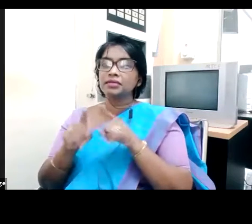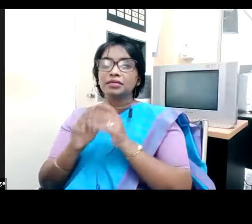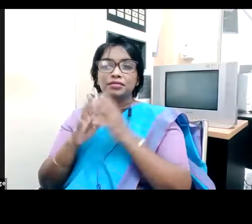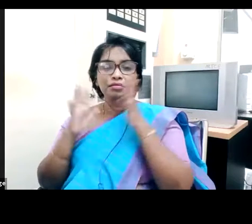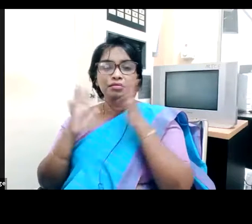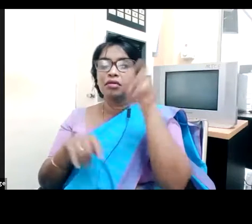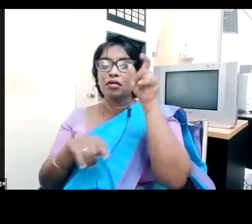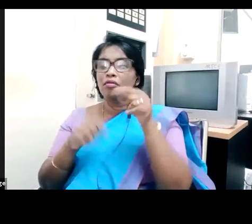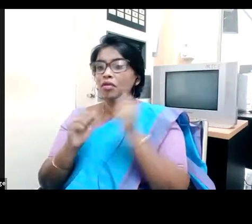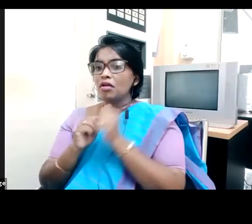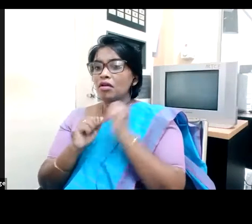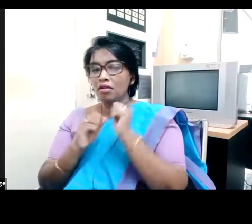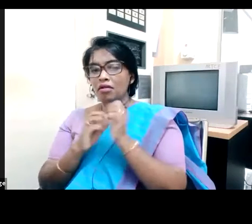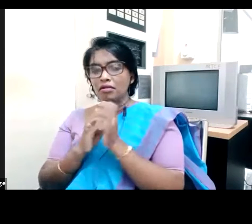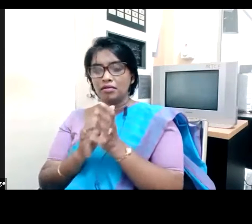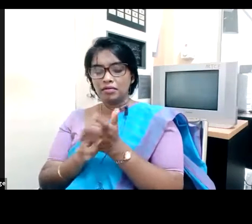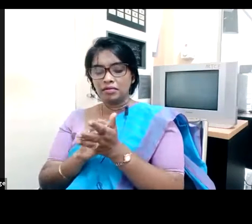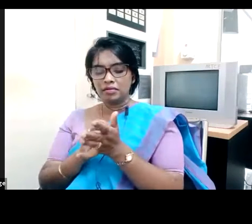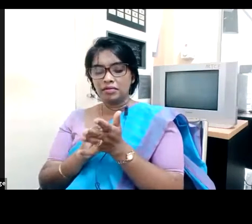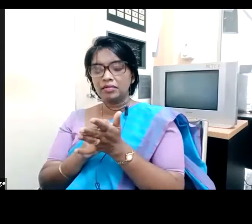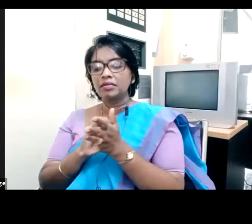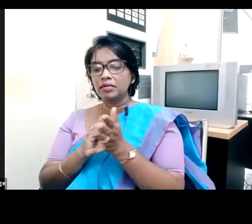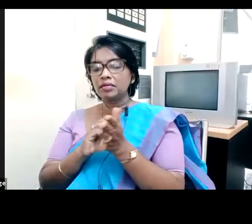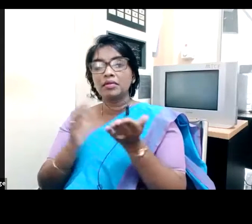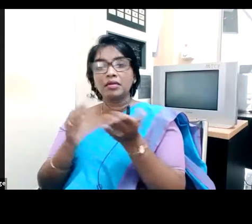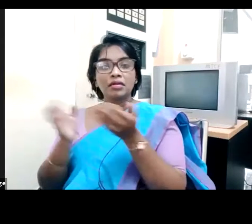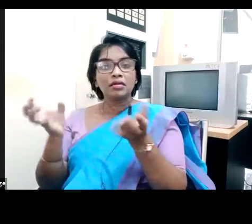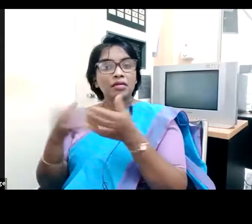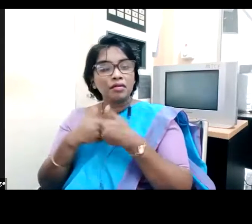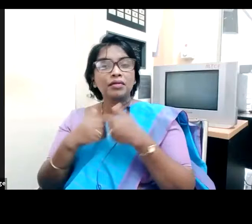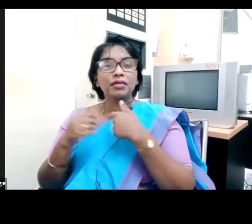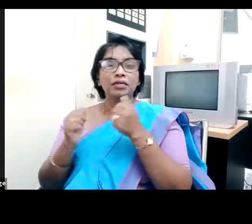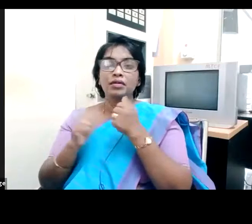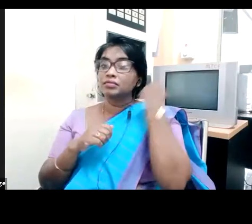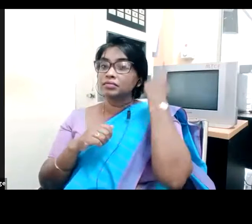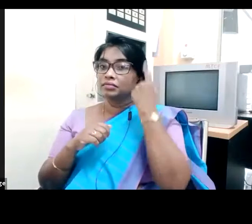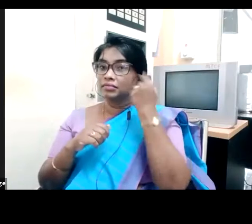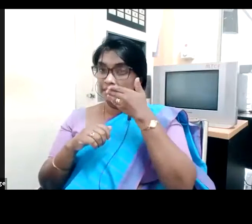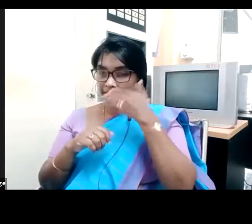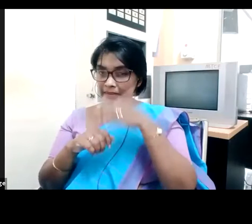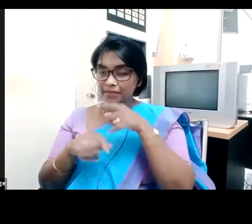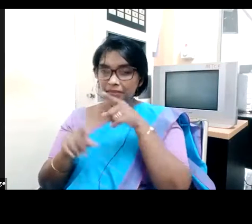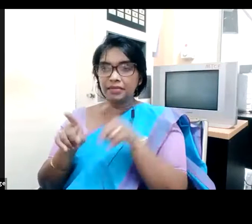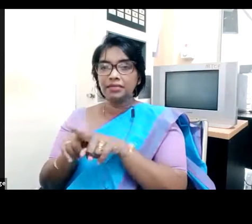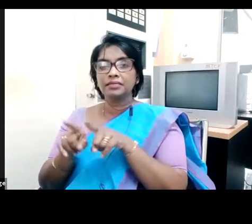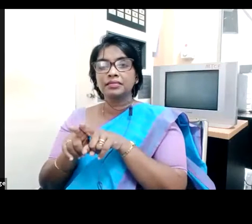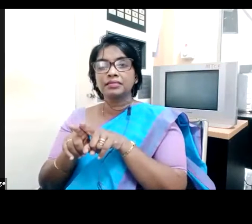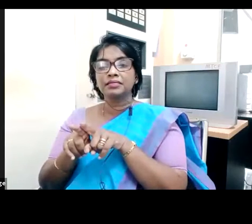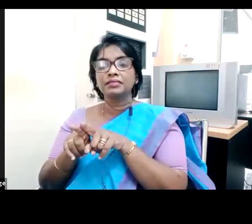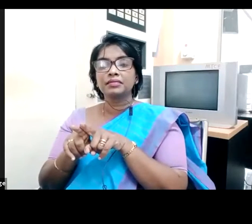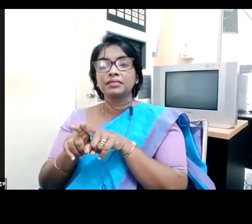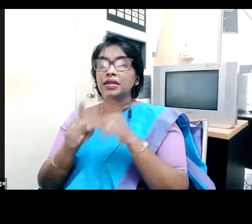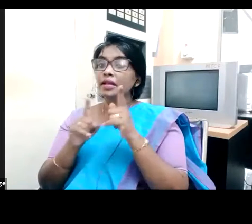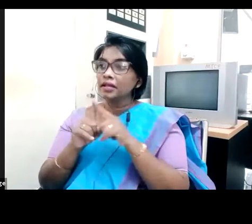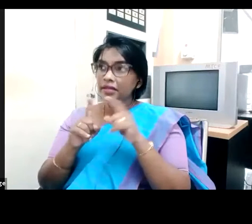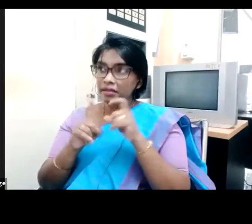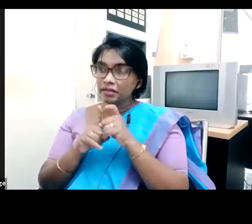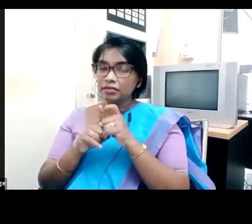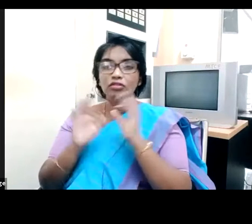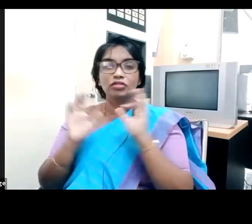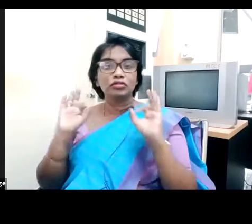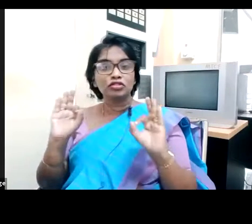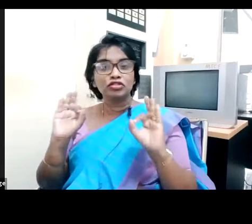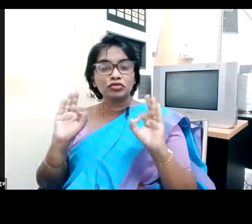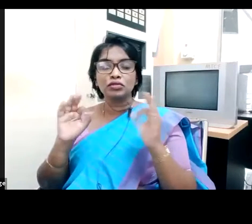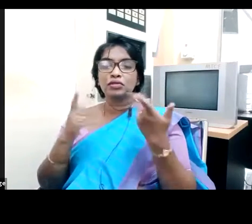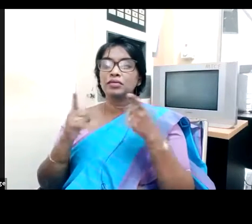is skills and not qualifications or certificates or education be the determining criteria for work.